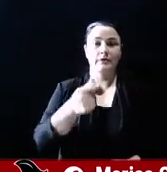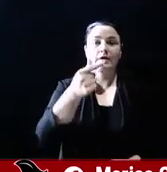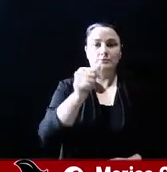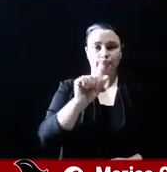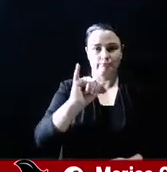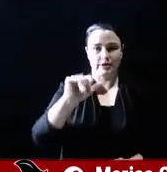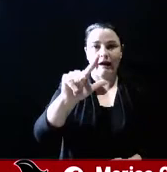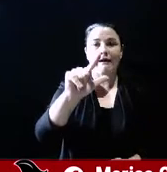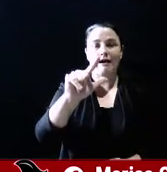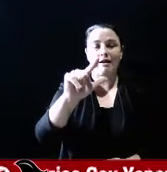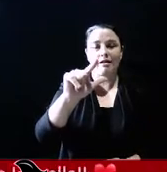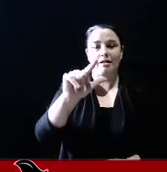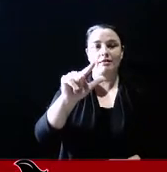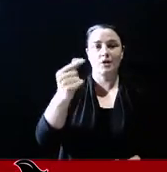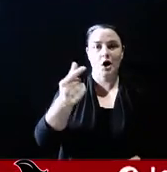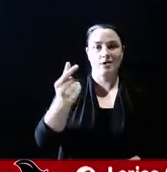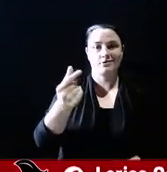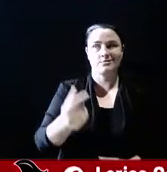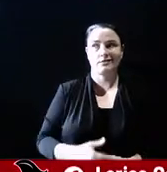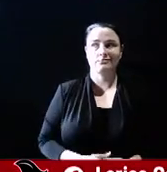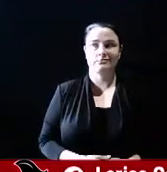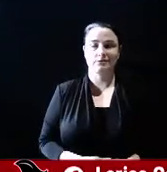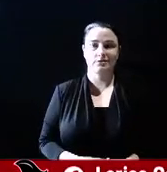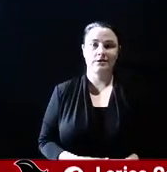Gael Emiliano Garza.